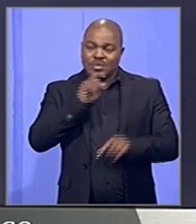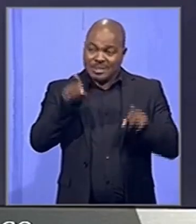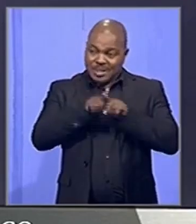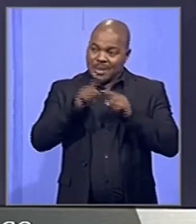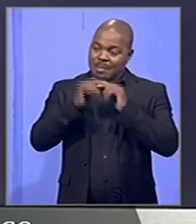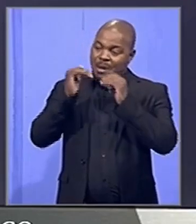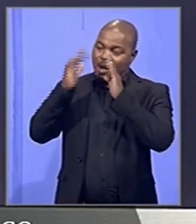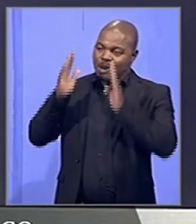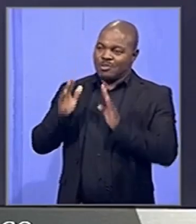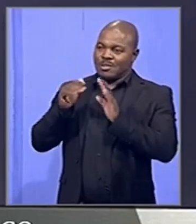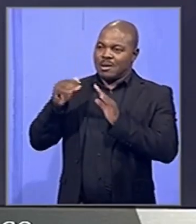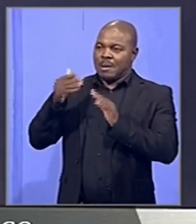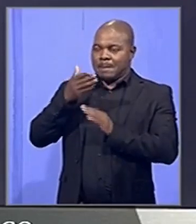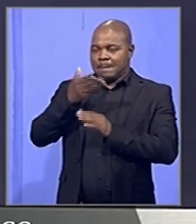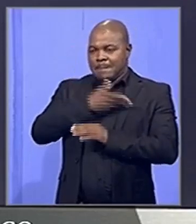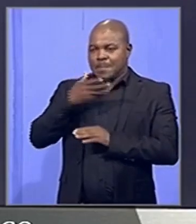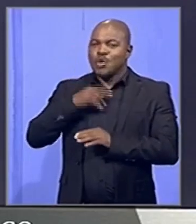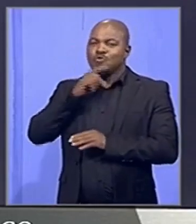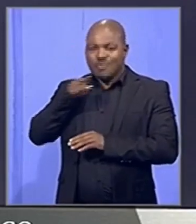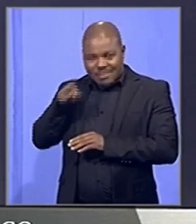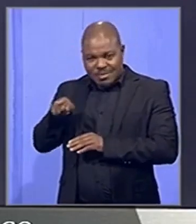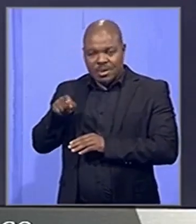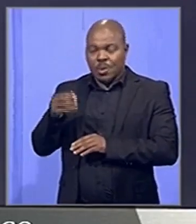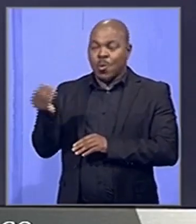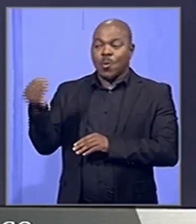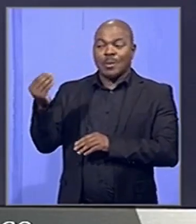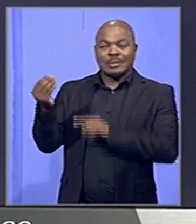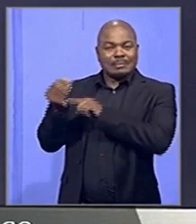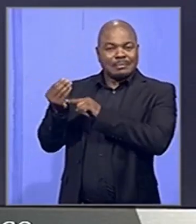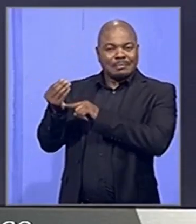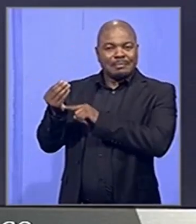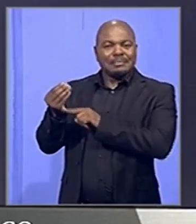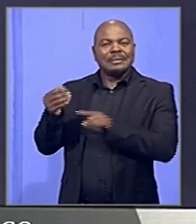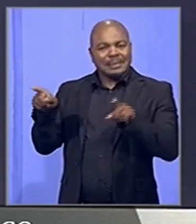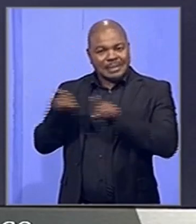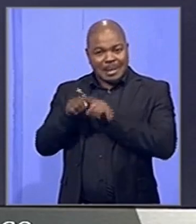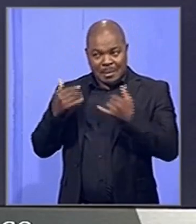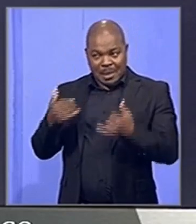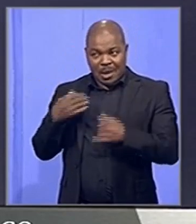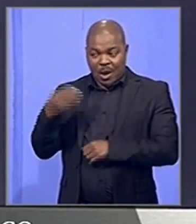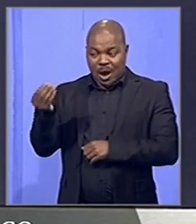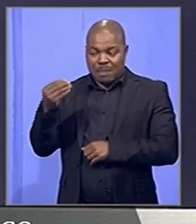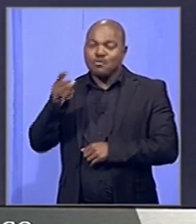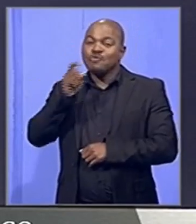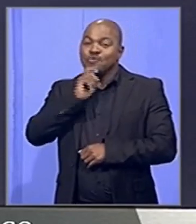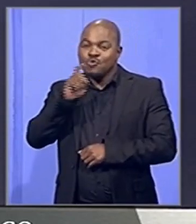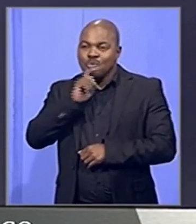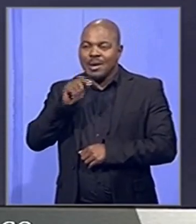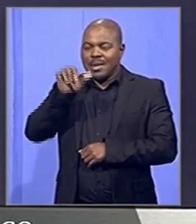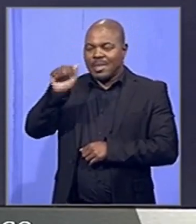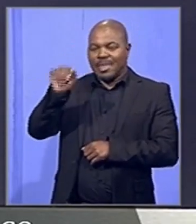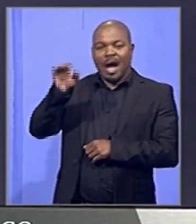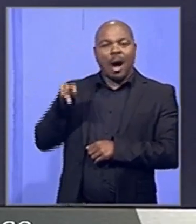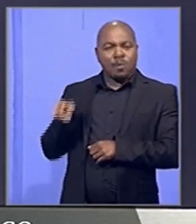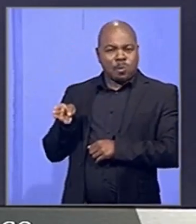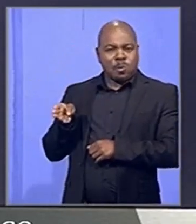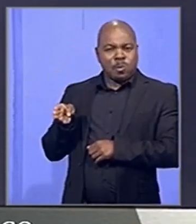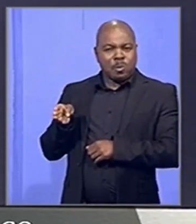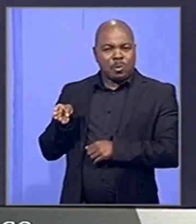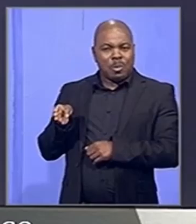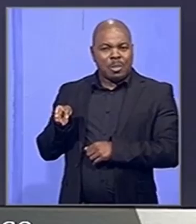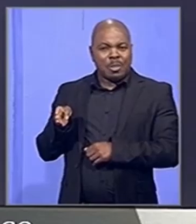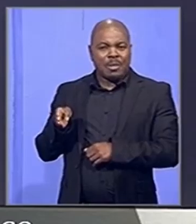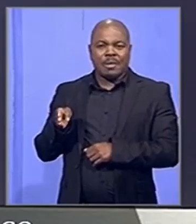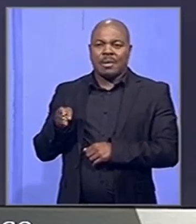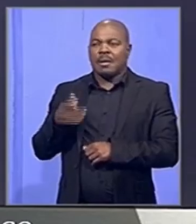ko ntlung because we use WhatsApp eo le ona hona tse se user artificial intelligence. So it's not even